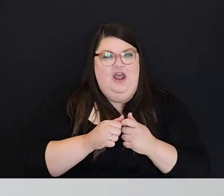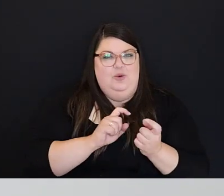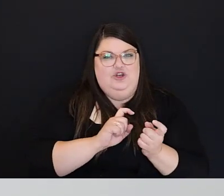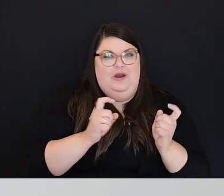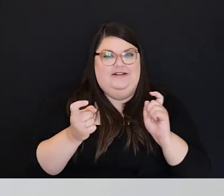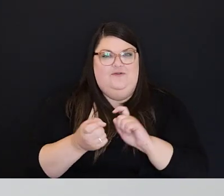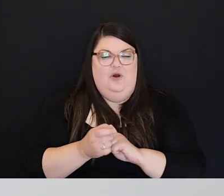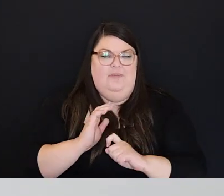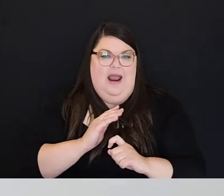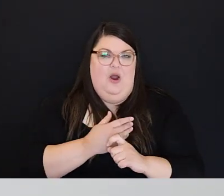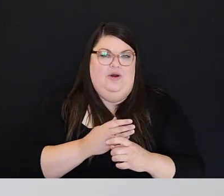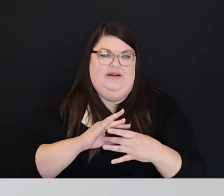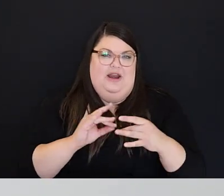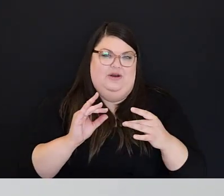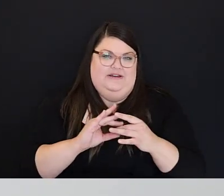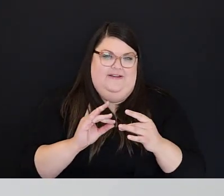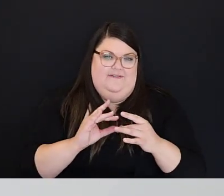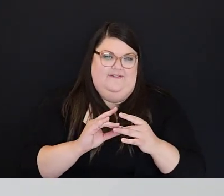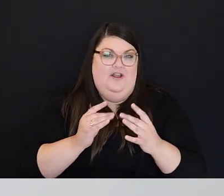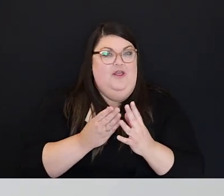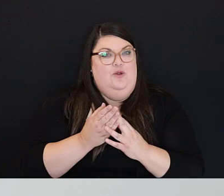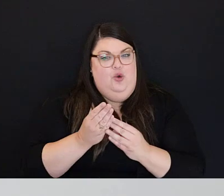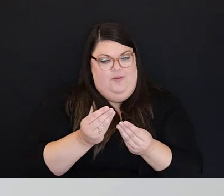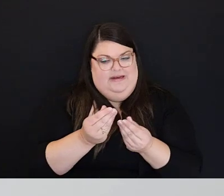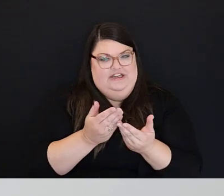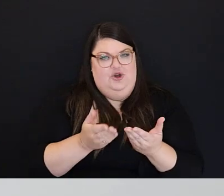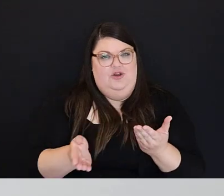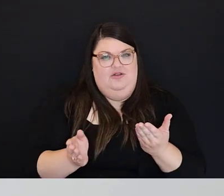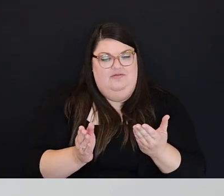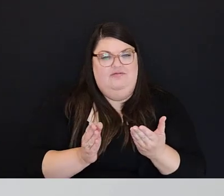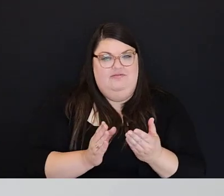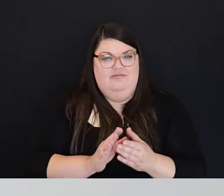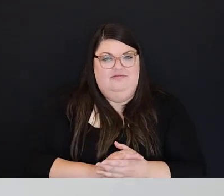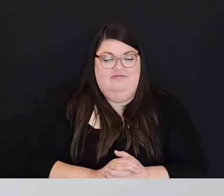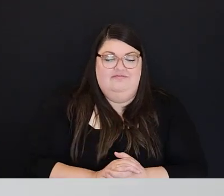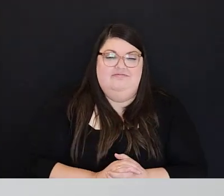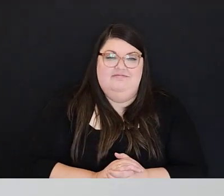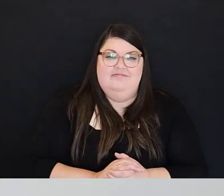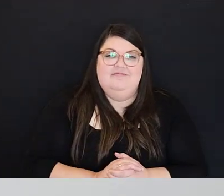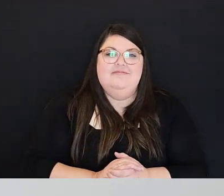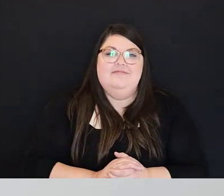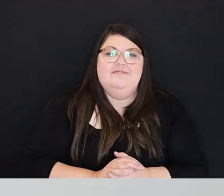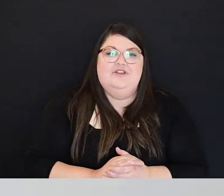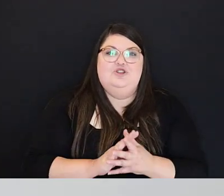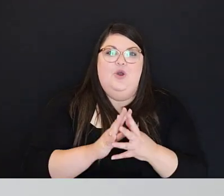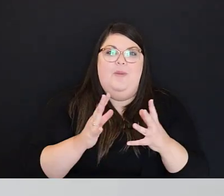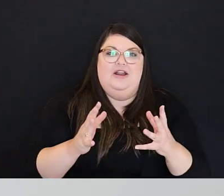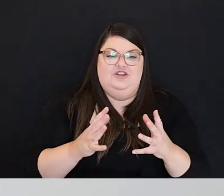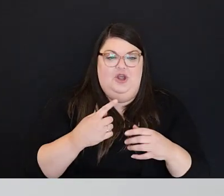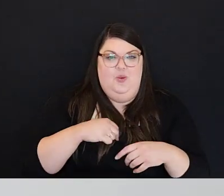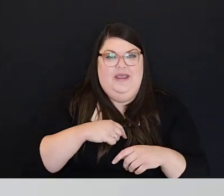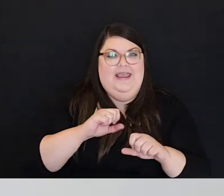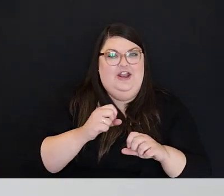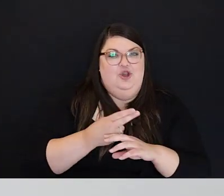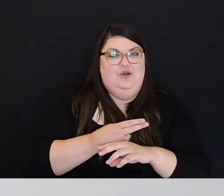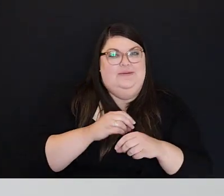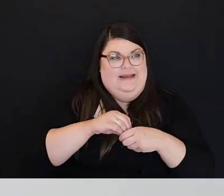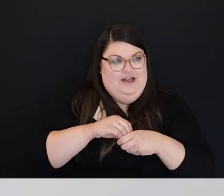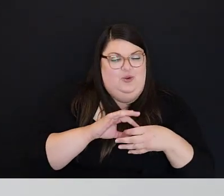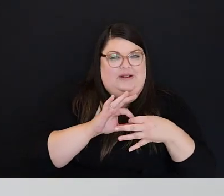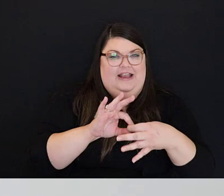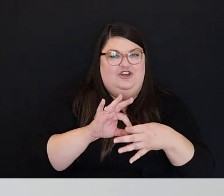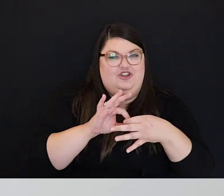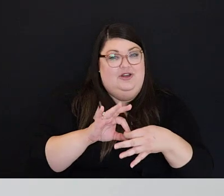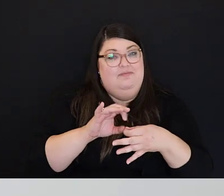And through material, see what and then so much so that we can use them in relationship.